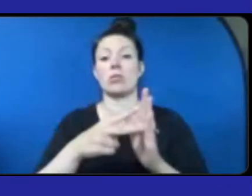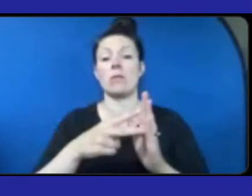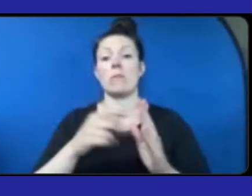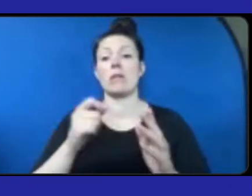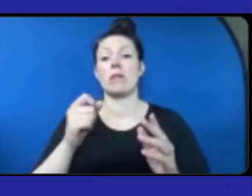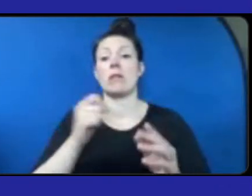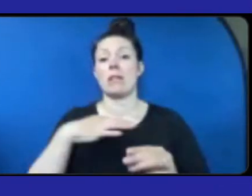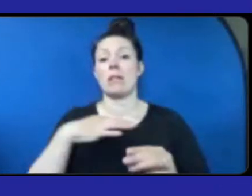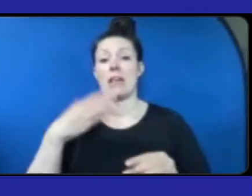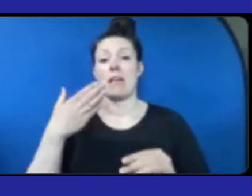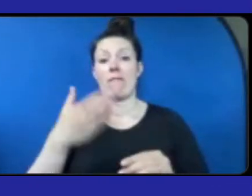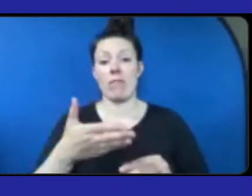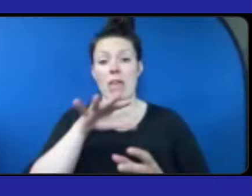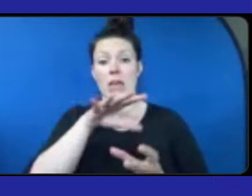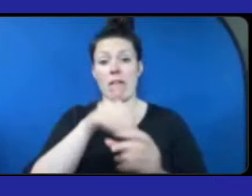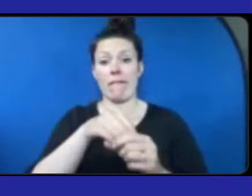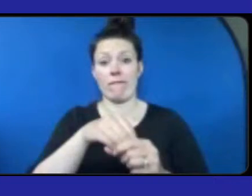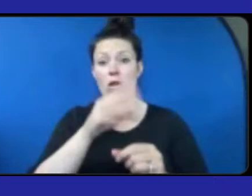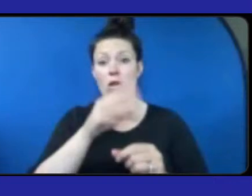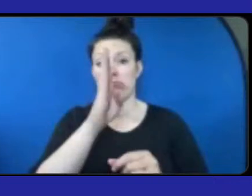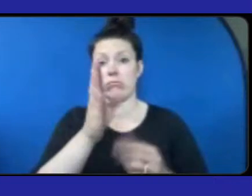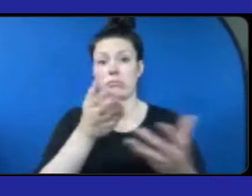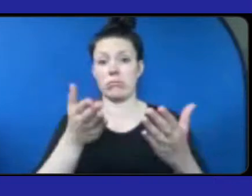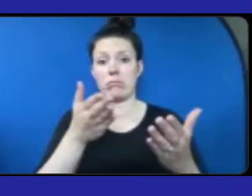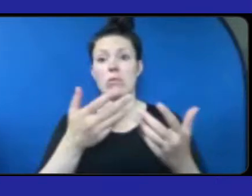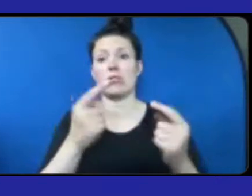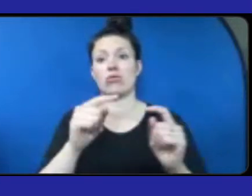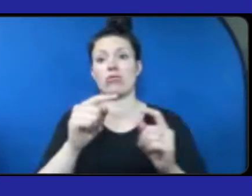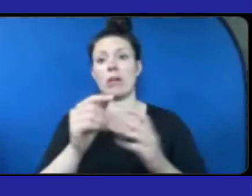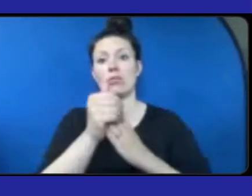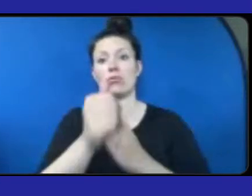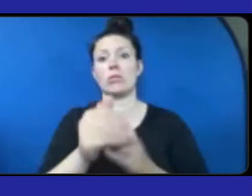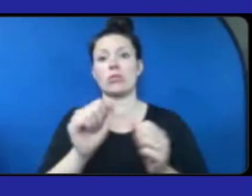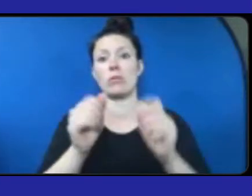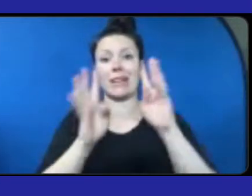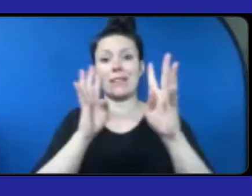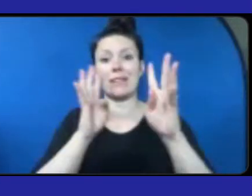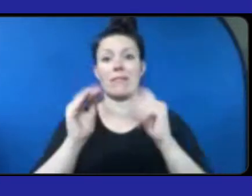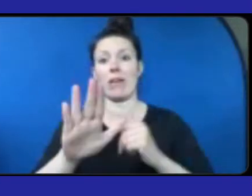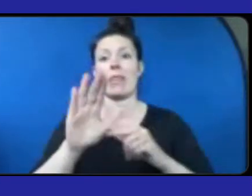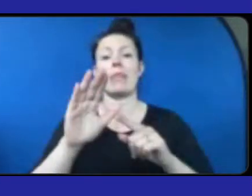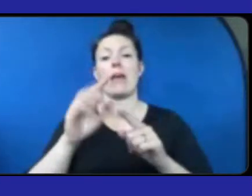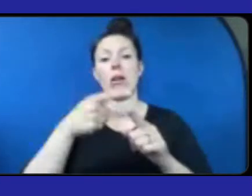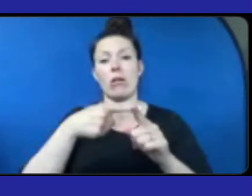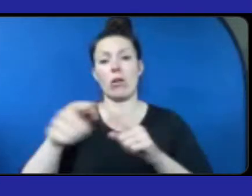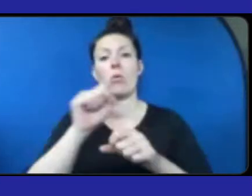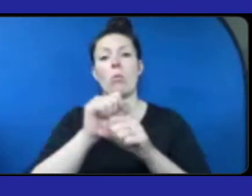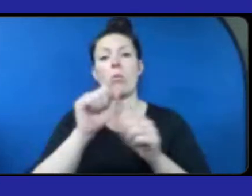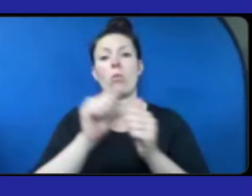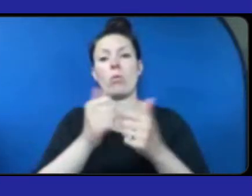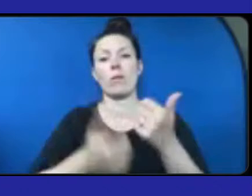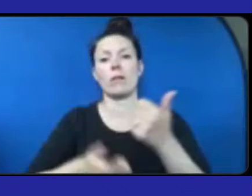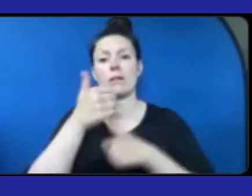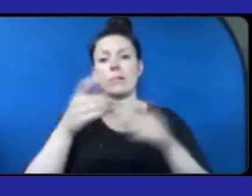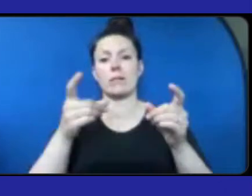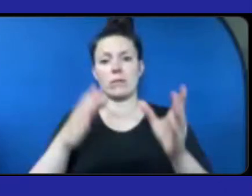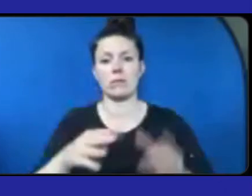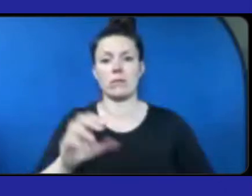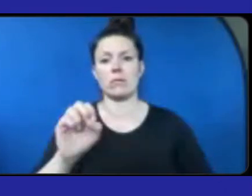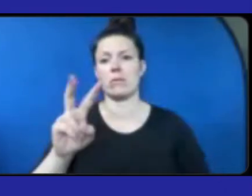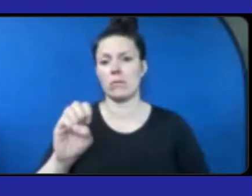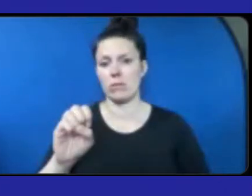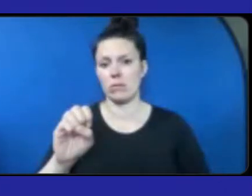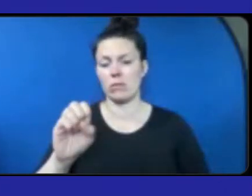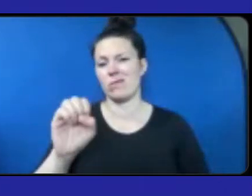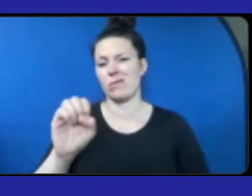frontline social workers will really be leading the way to innovate their practice with Senior Director Eva Sanders at